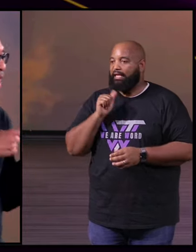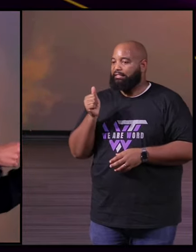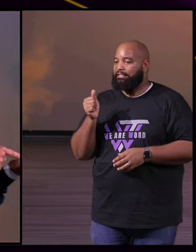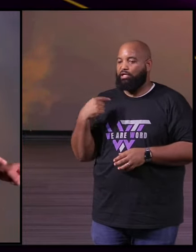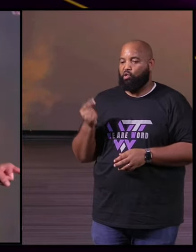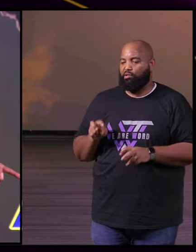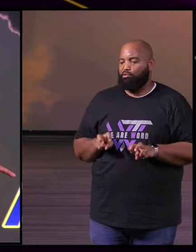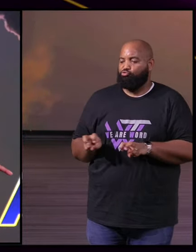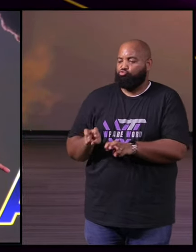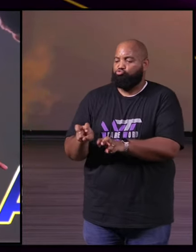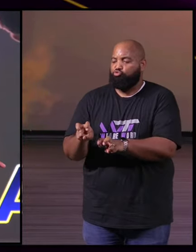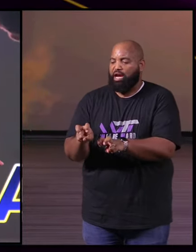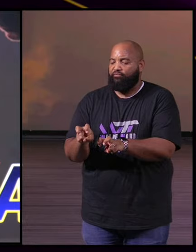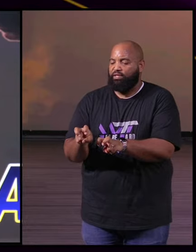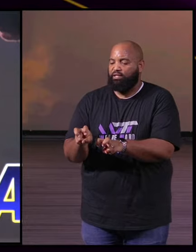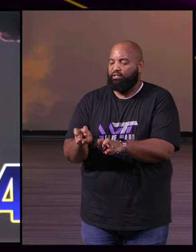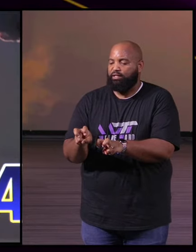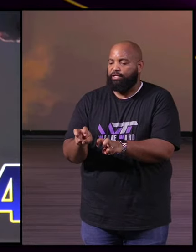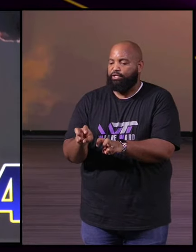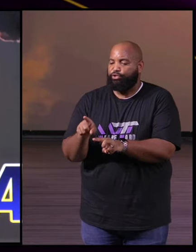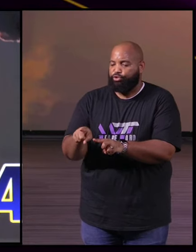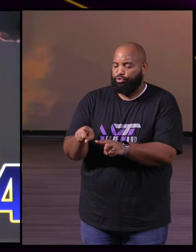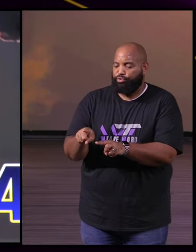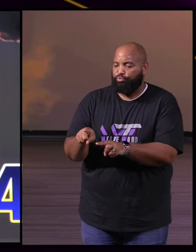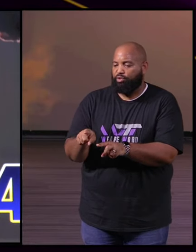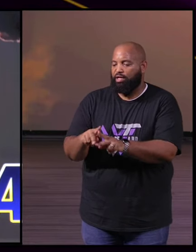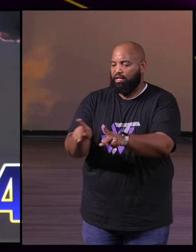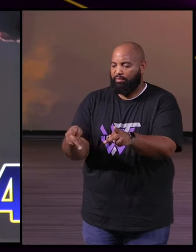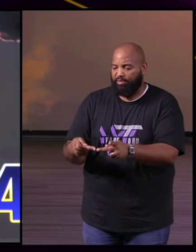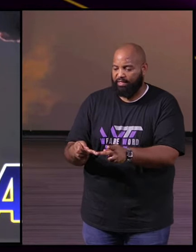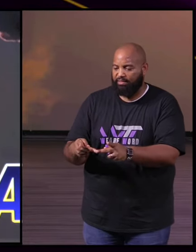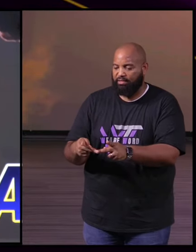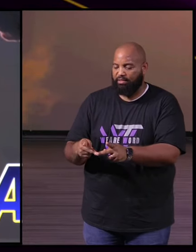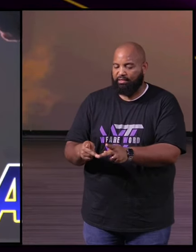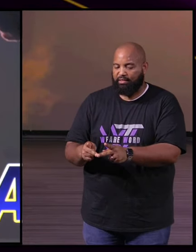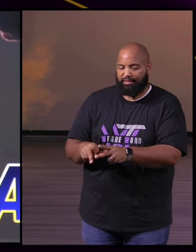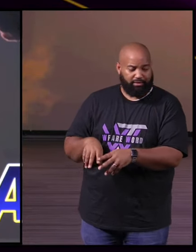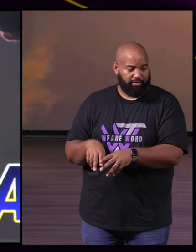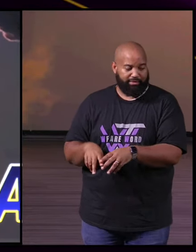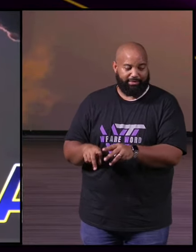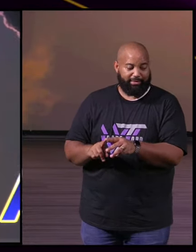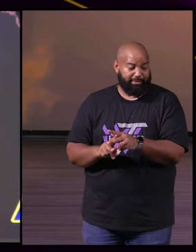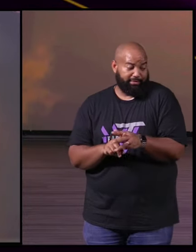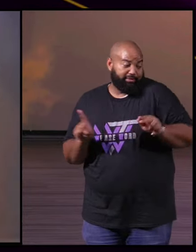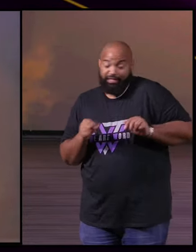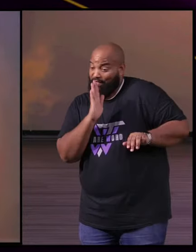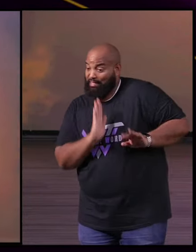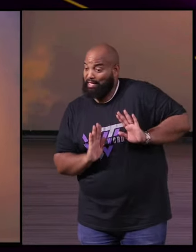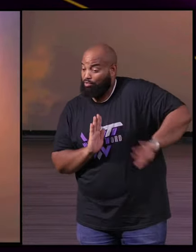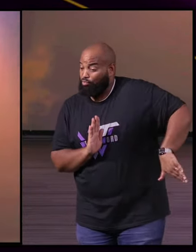down away from Canaan. It is him leaving God.